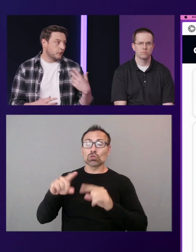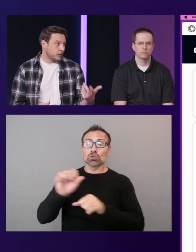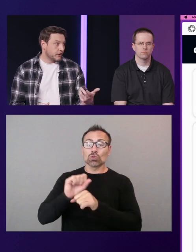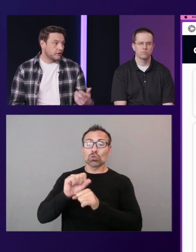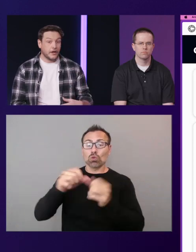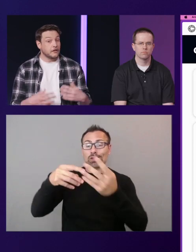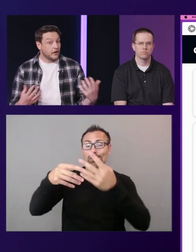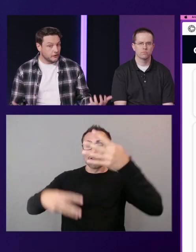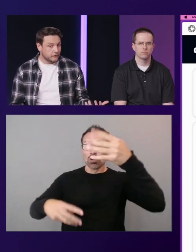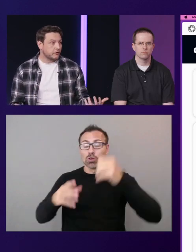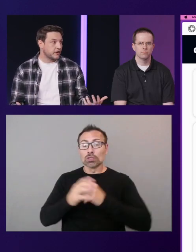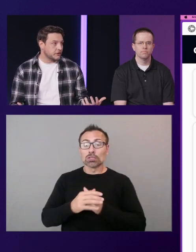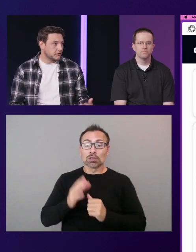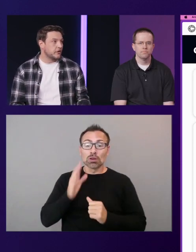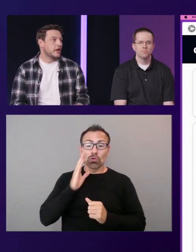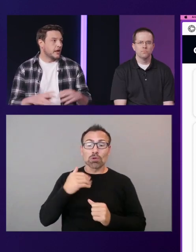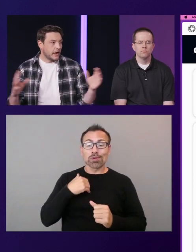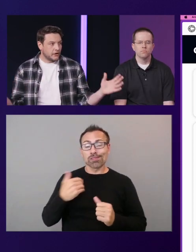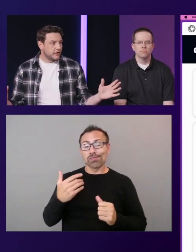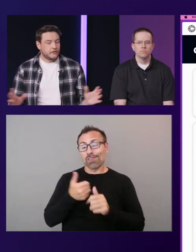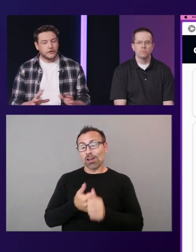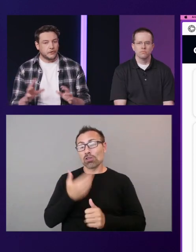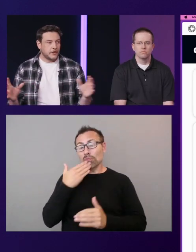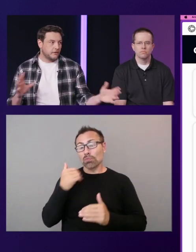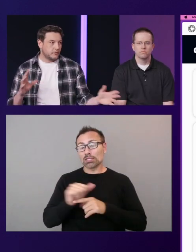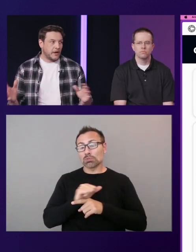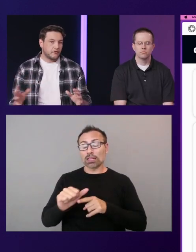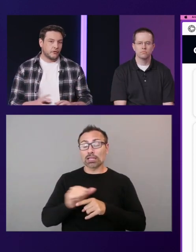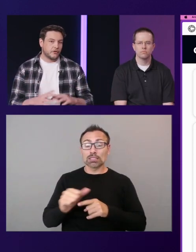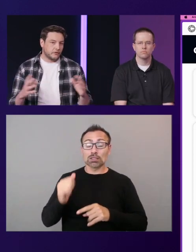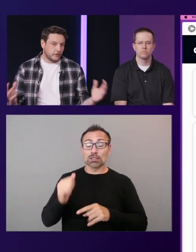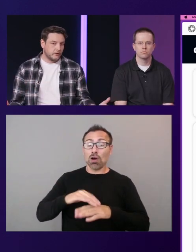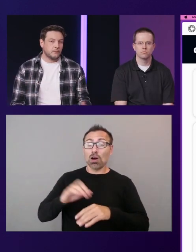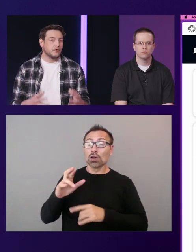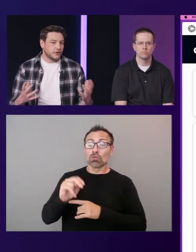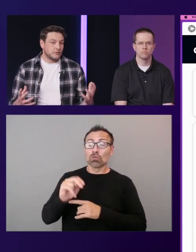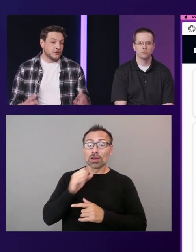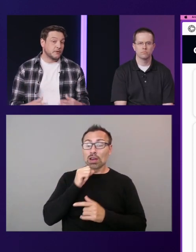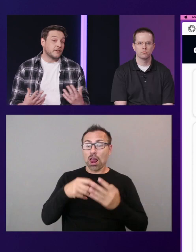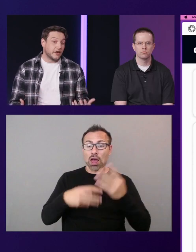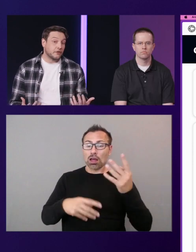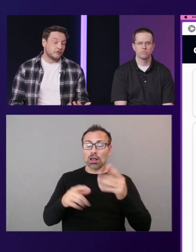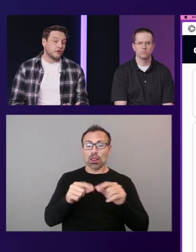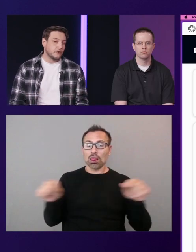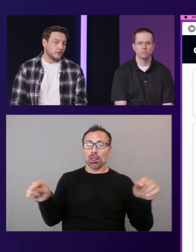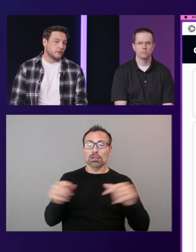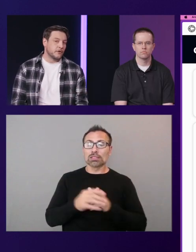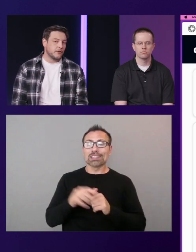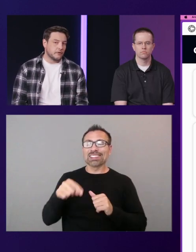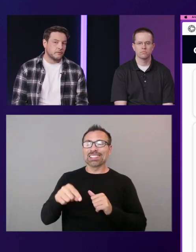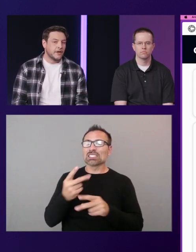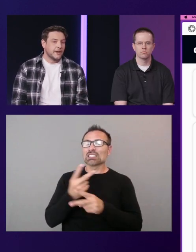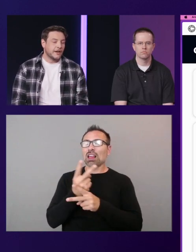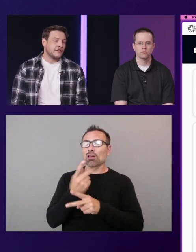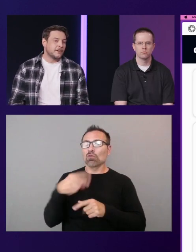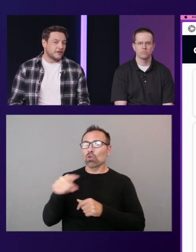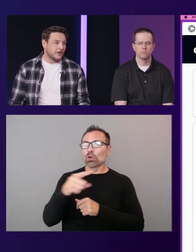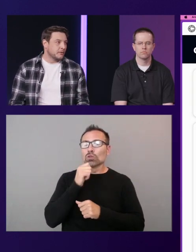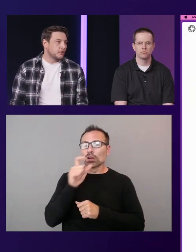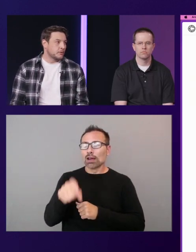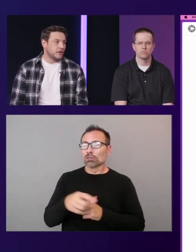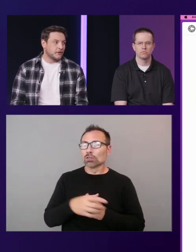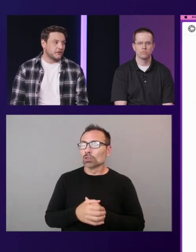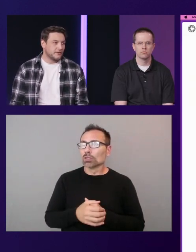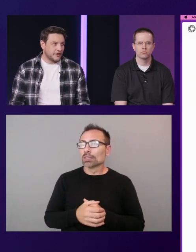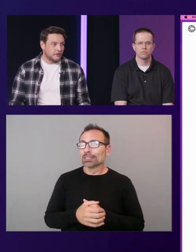credentials on run. They're not long-lived credentials. And you didn't have to deal with any of this back and forth of credential management. That's handled for you. So it's it's not an